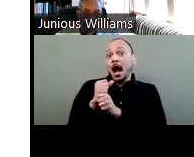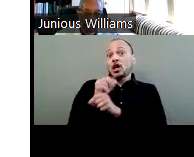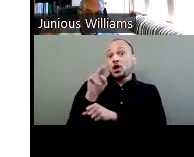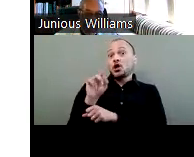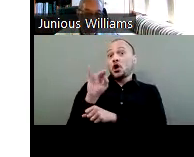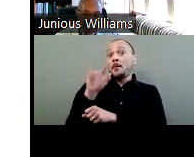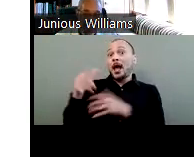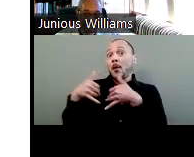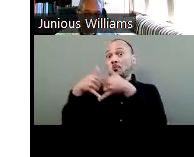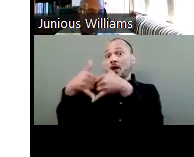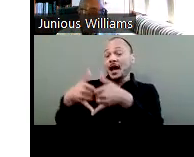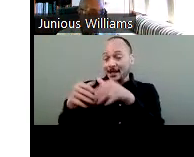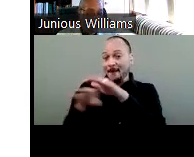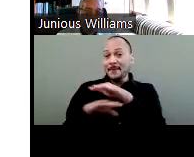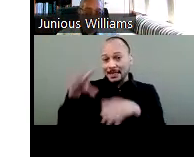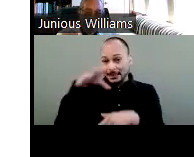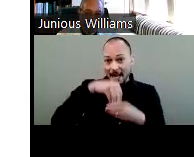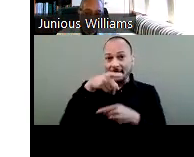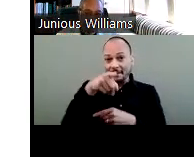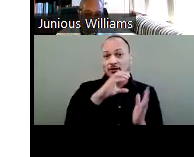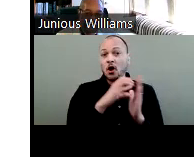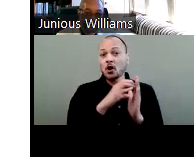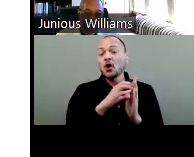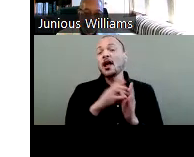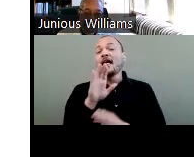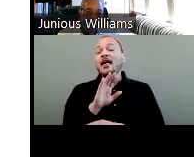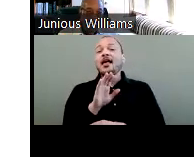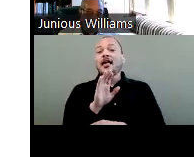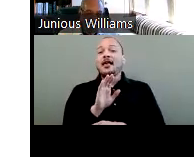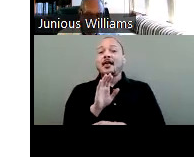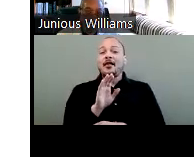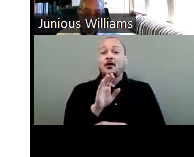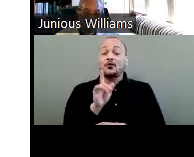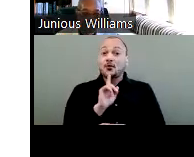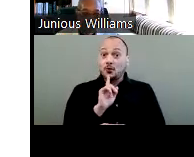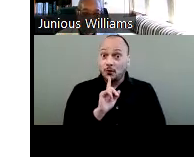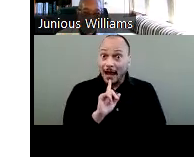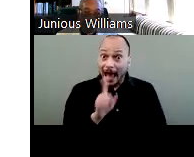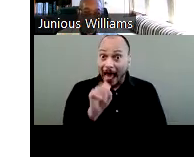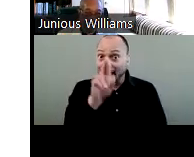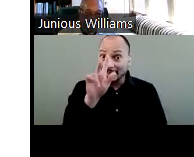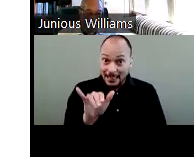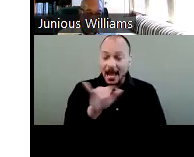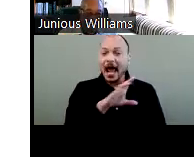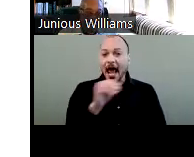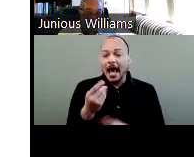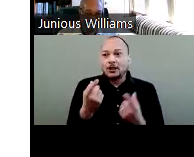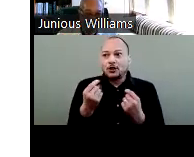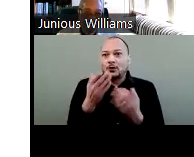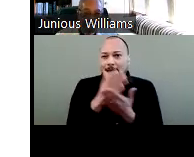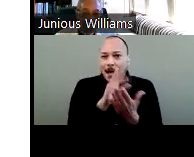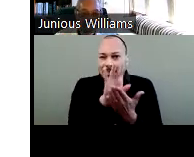is based in this, that there are reality and facts, and then we do some selection on those realities.